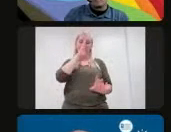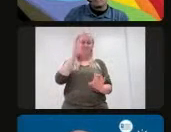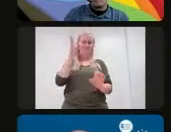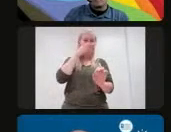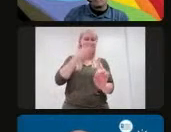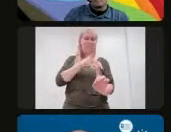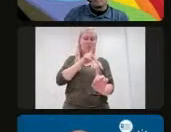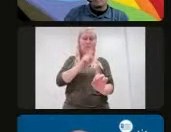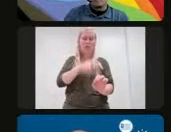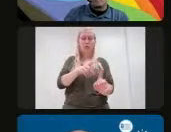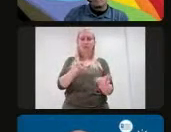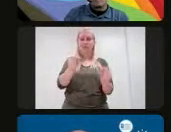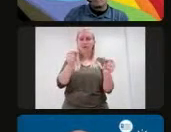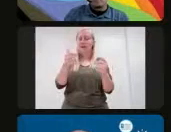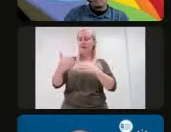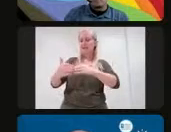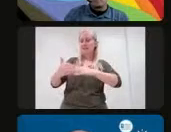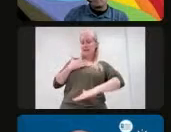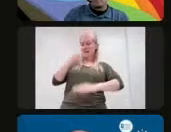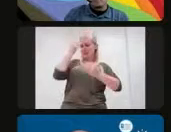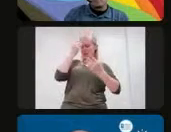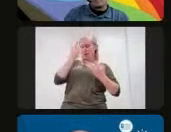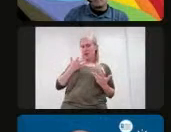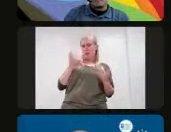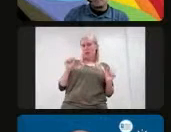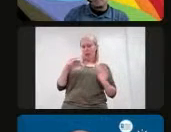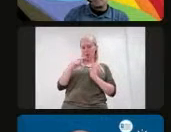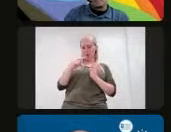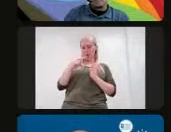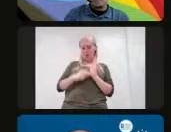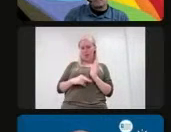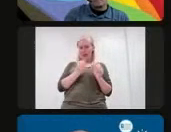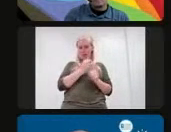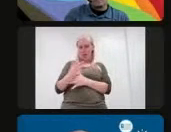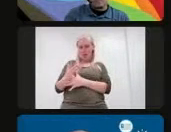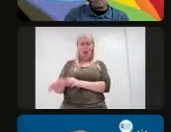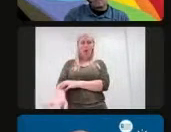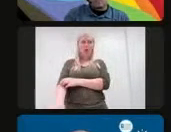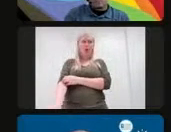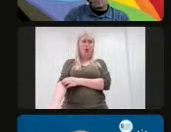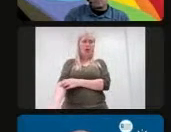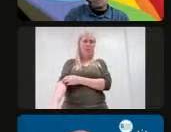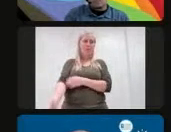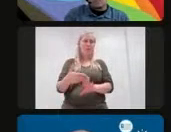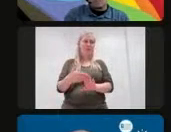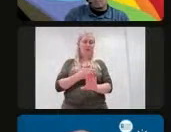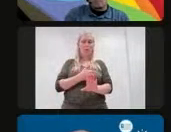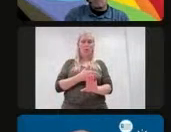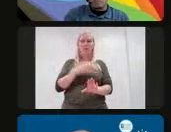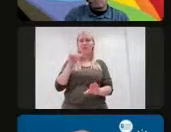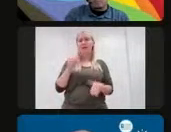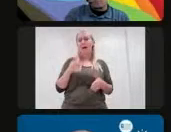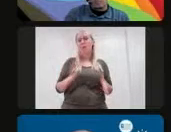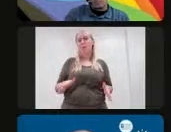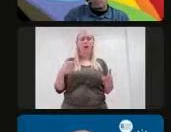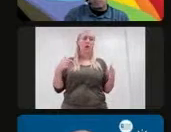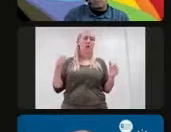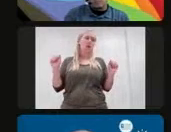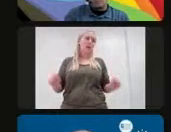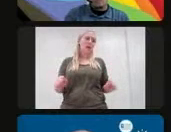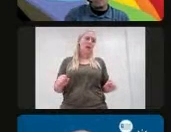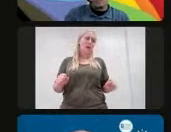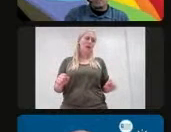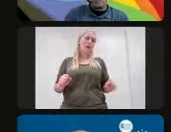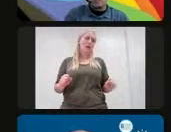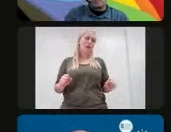send us the information so we can read and be prepared before So that way we can bring it down